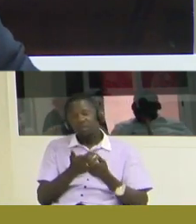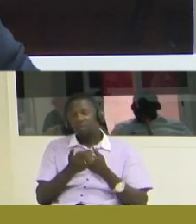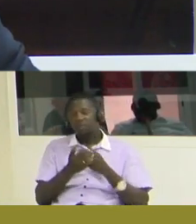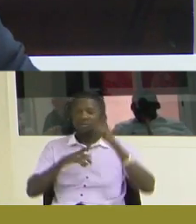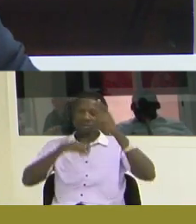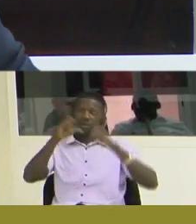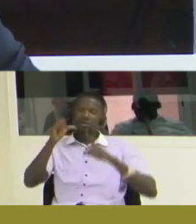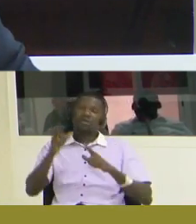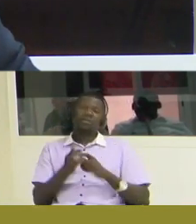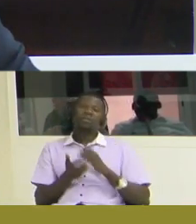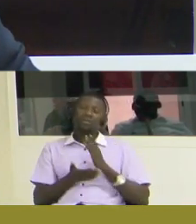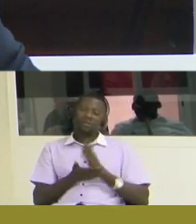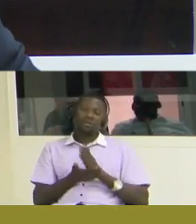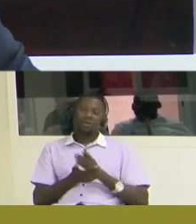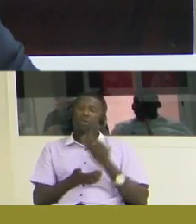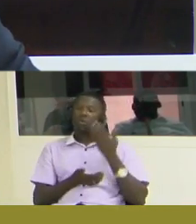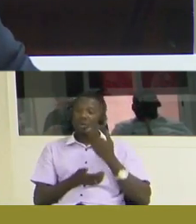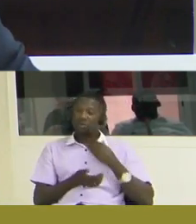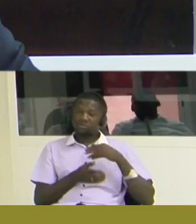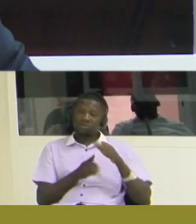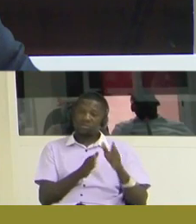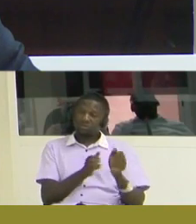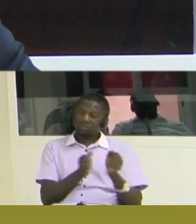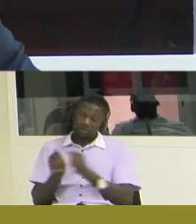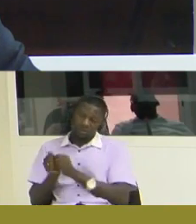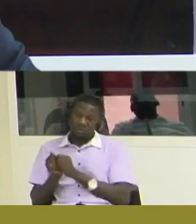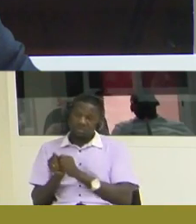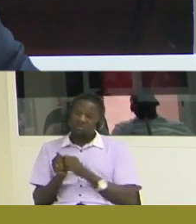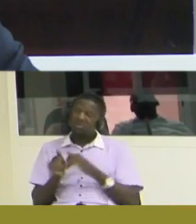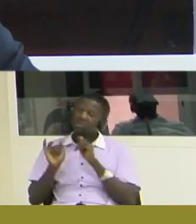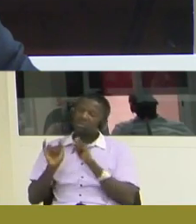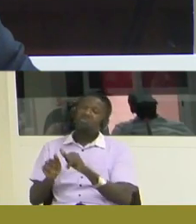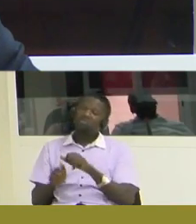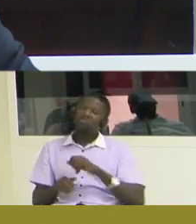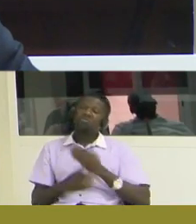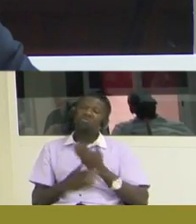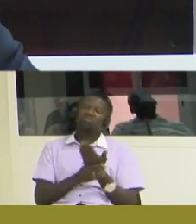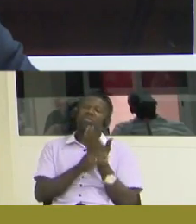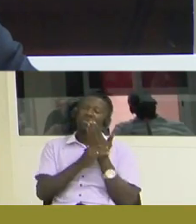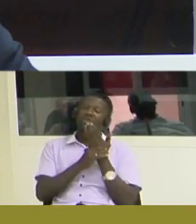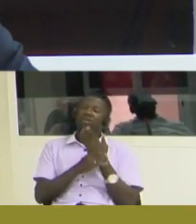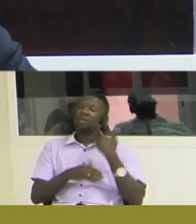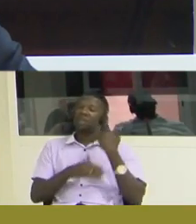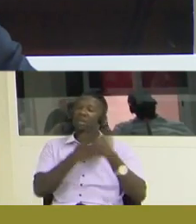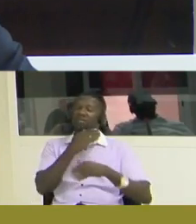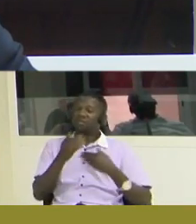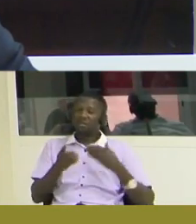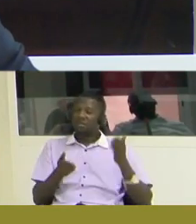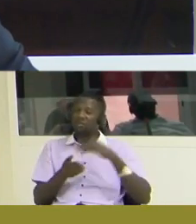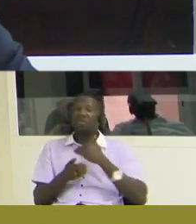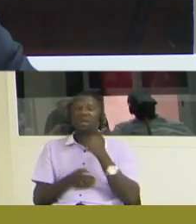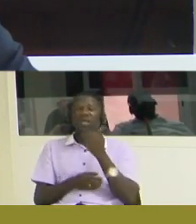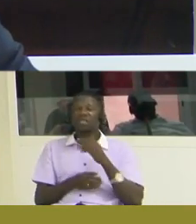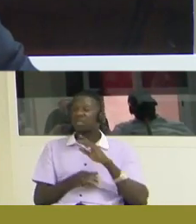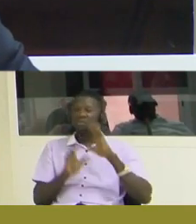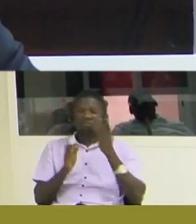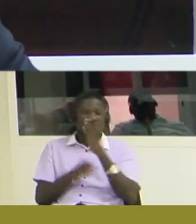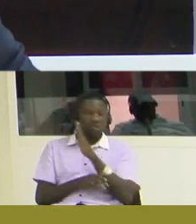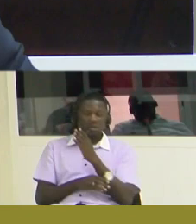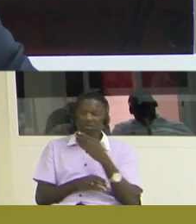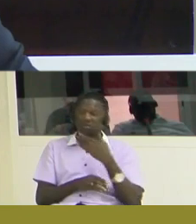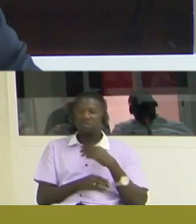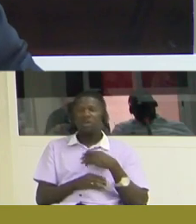fact when I was removed I stayed to myself and I never came or asked anybody for any favors so